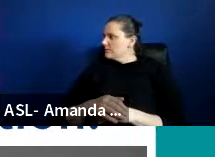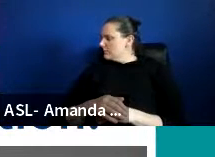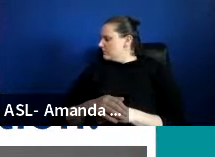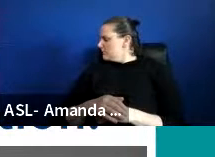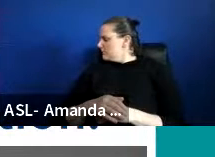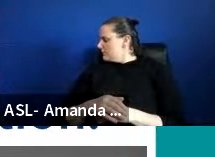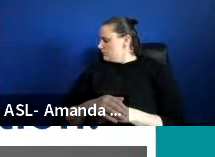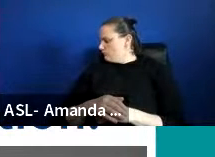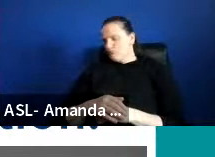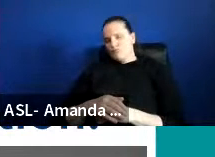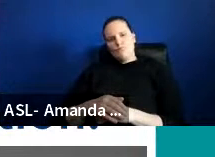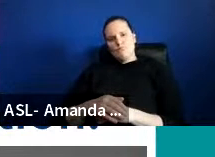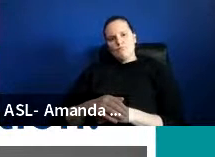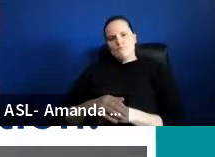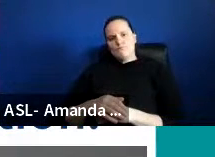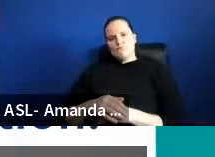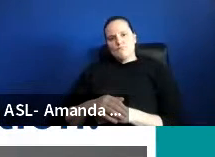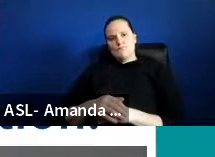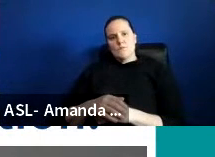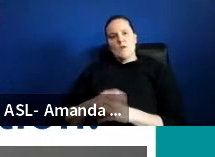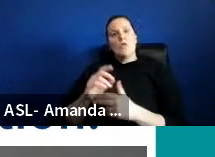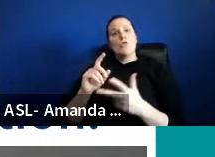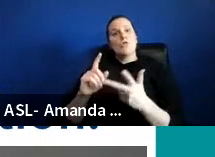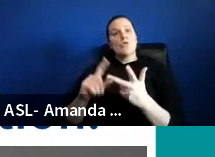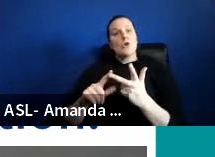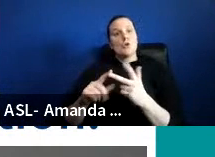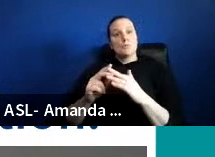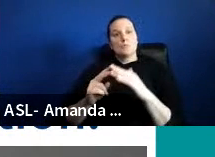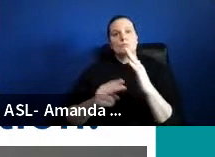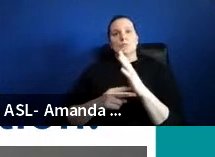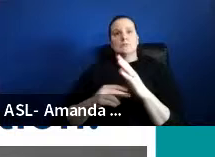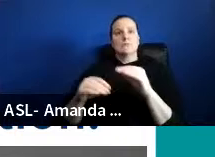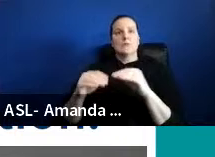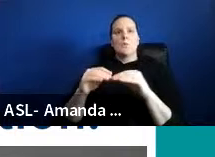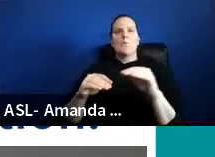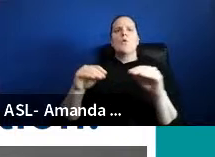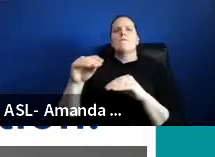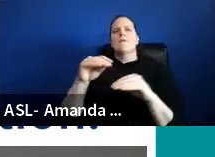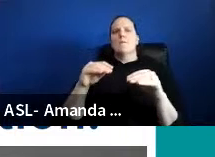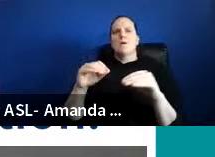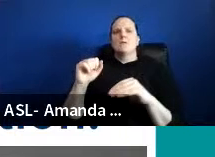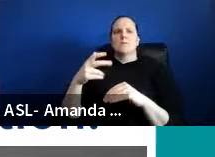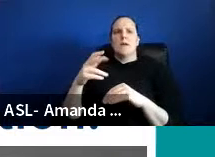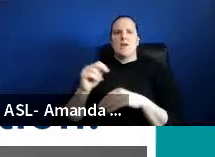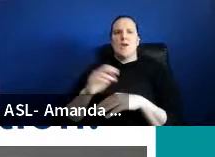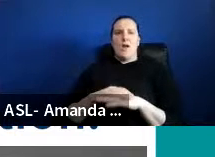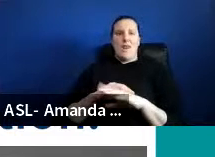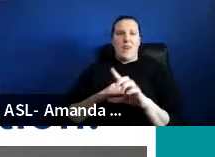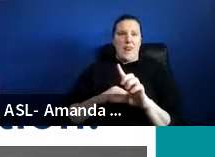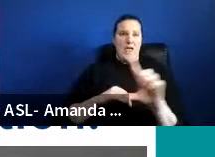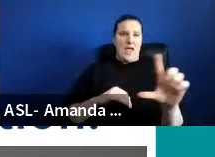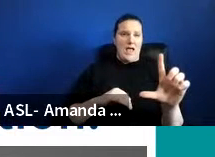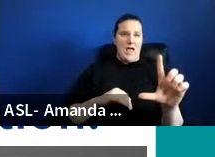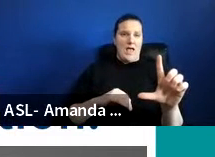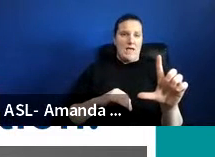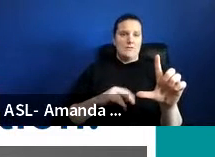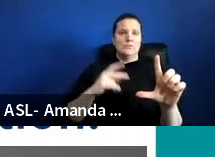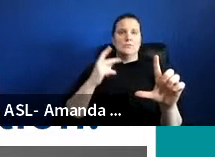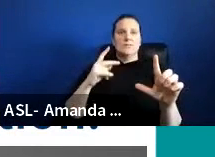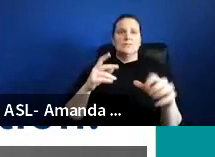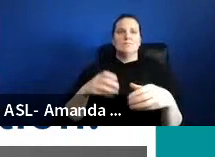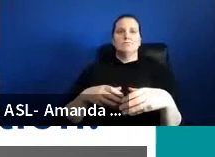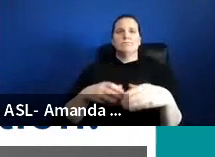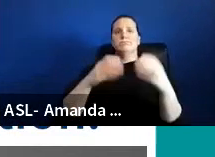And thank you. This is the third bridge configuration, which is a movable span. So towards the left, you can see the towers